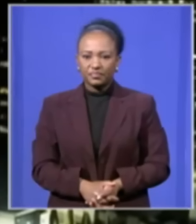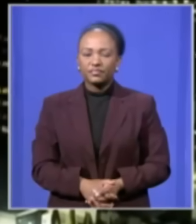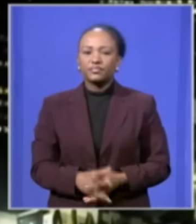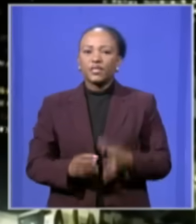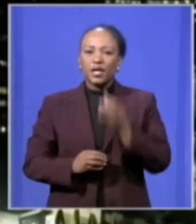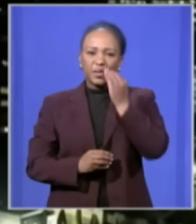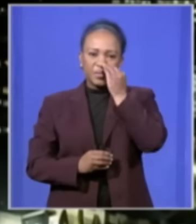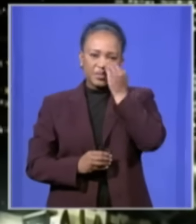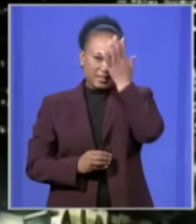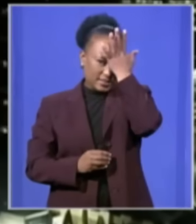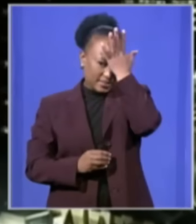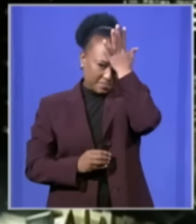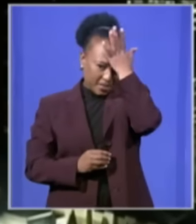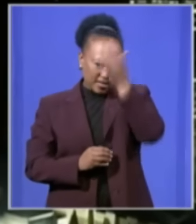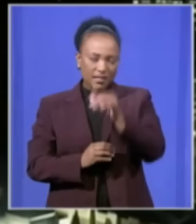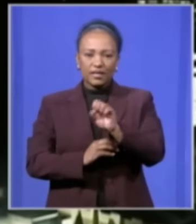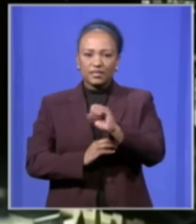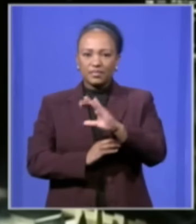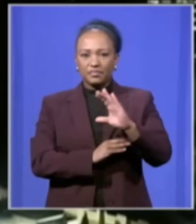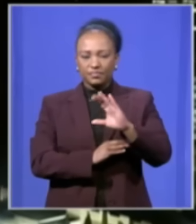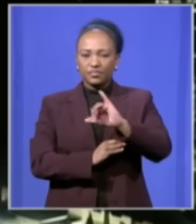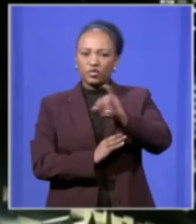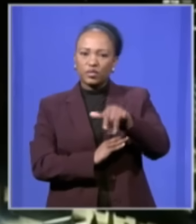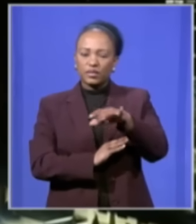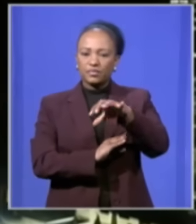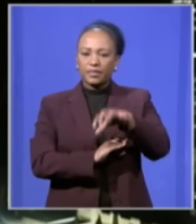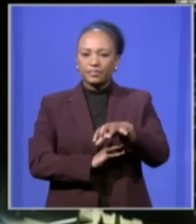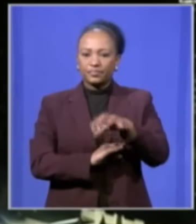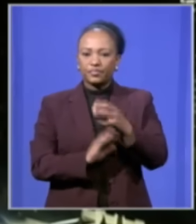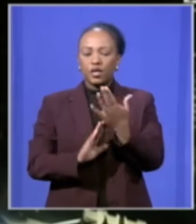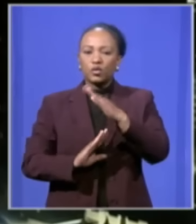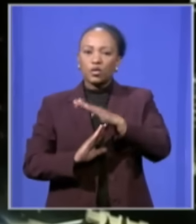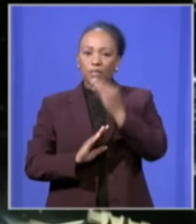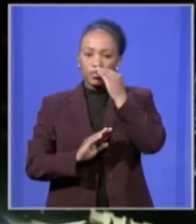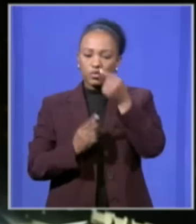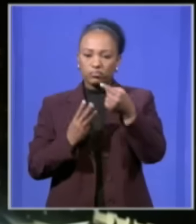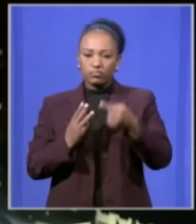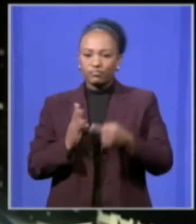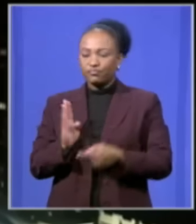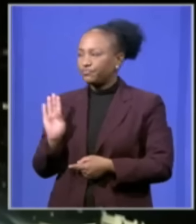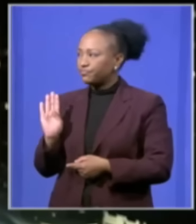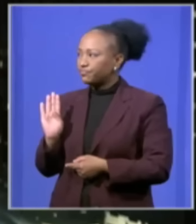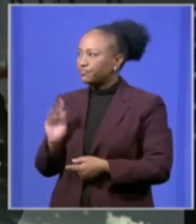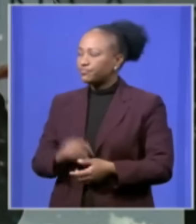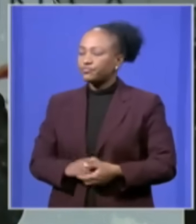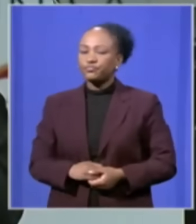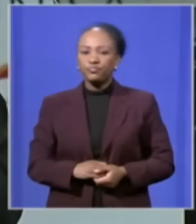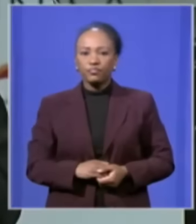Check Ditaba tša Sepedi tša SABC 2 go tšwa ka Auckland Park, Johannesburg. Ditlhogo tša tšona ke tše.